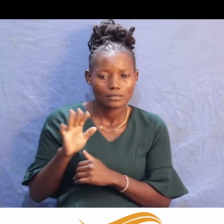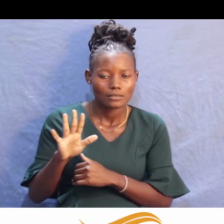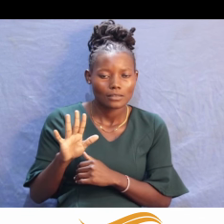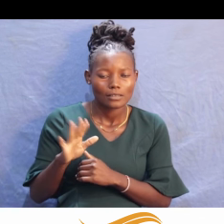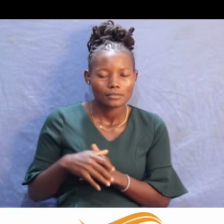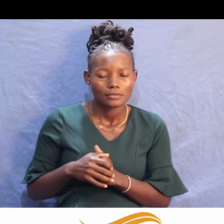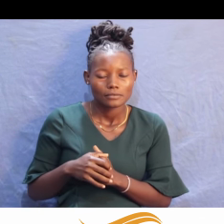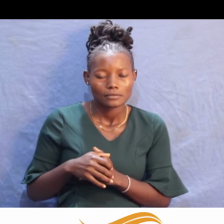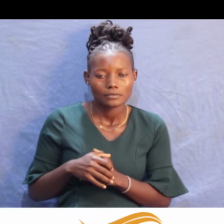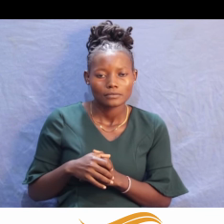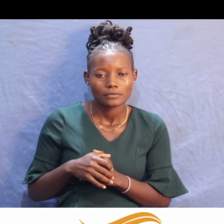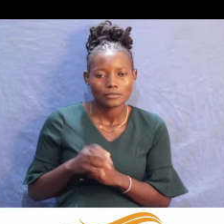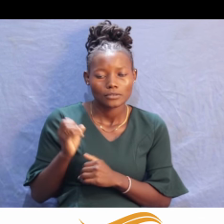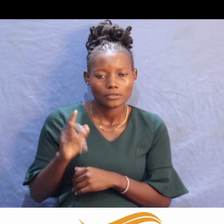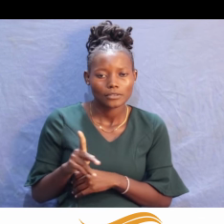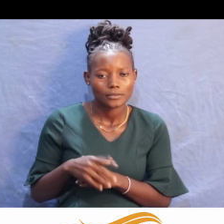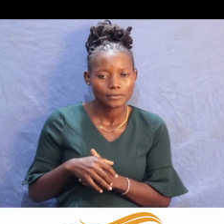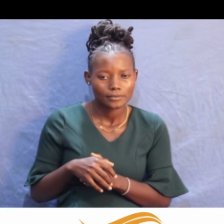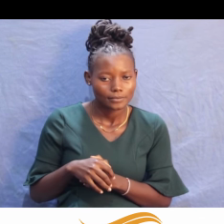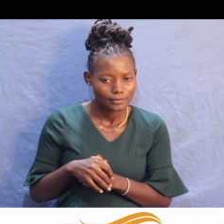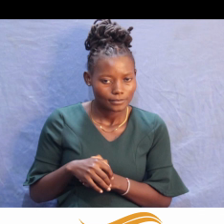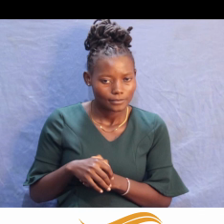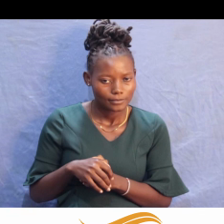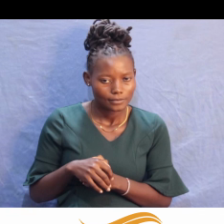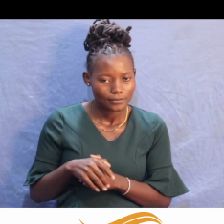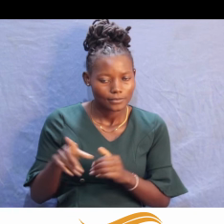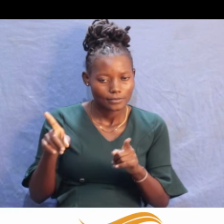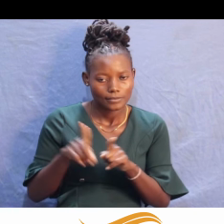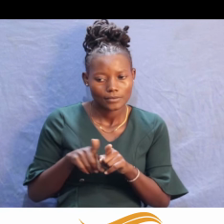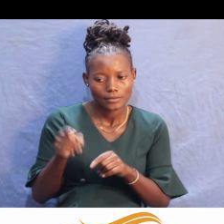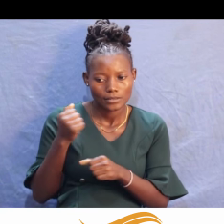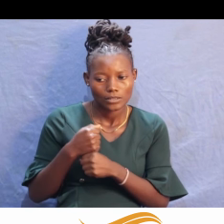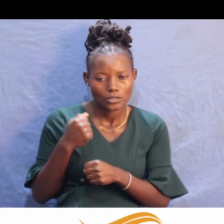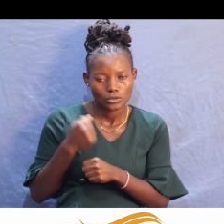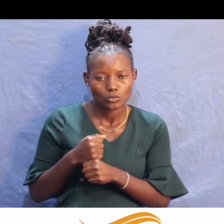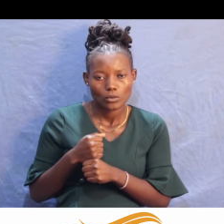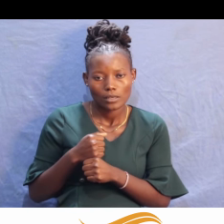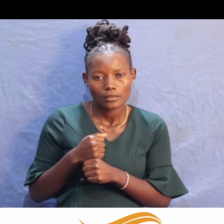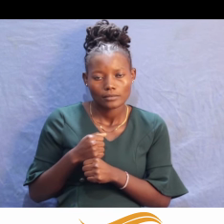minute. Okay. And this is work down here.